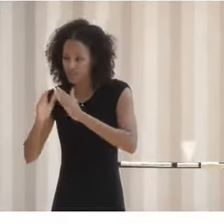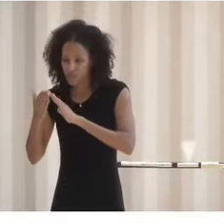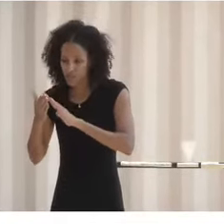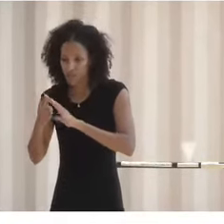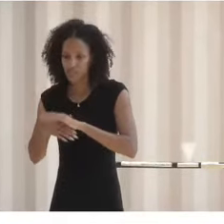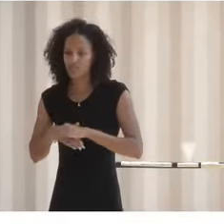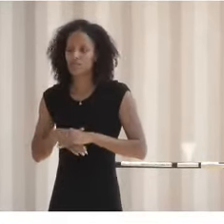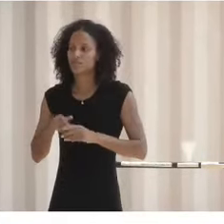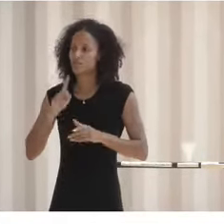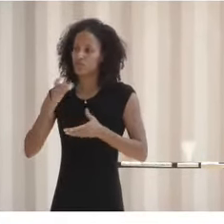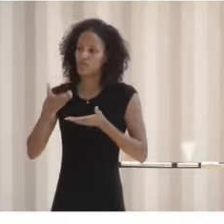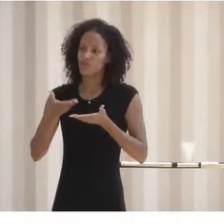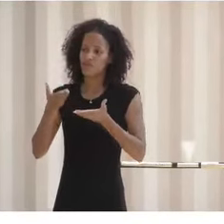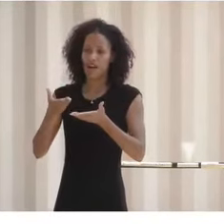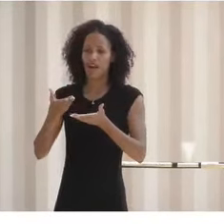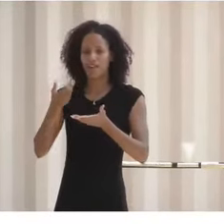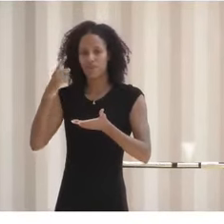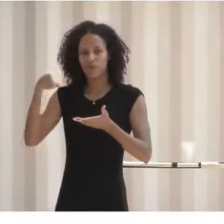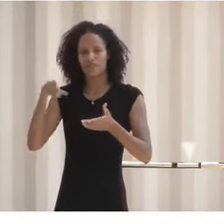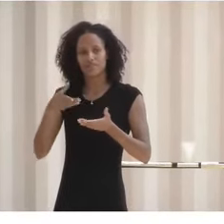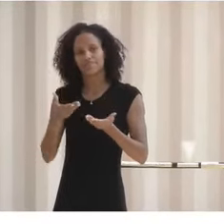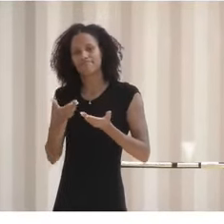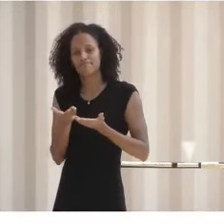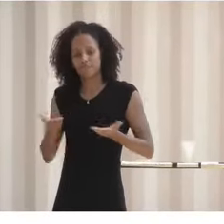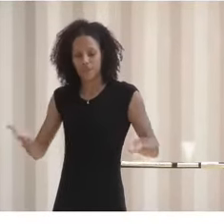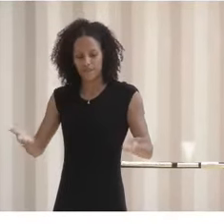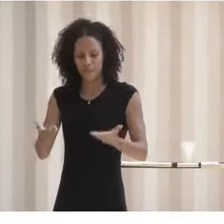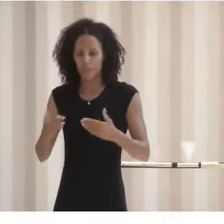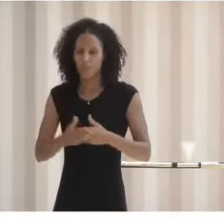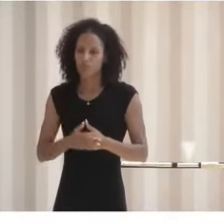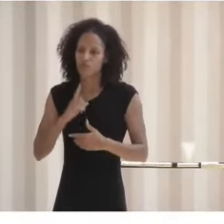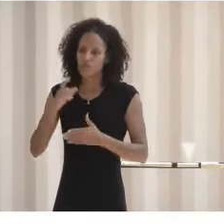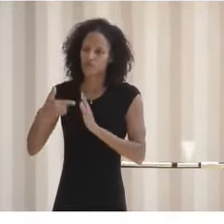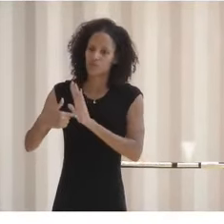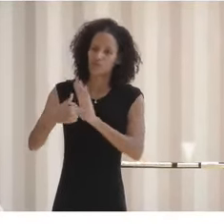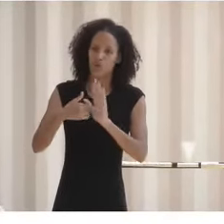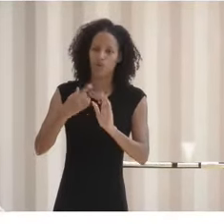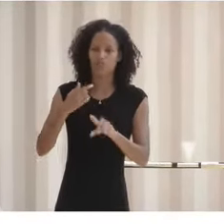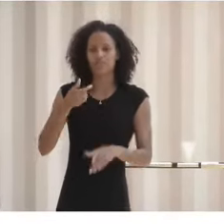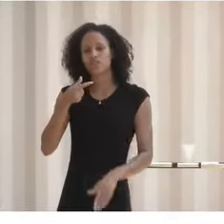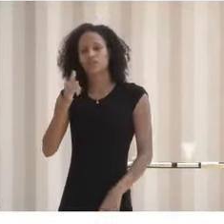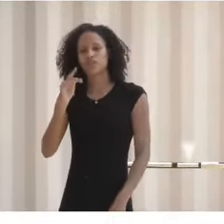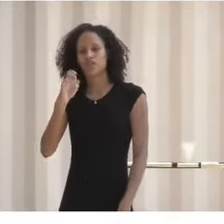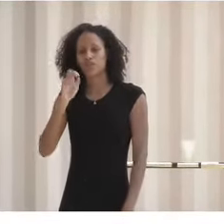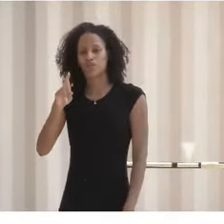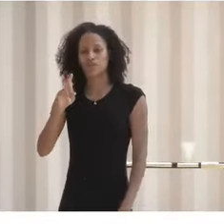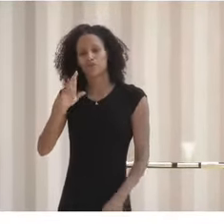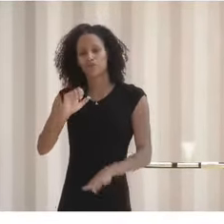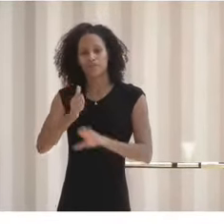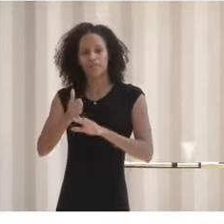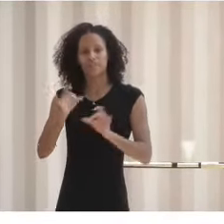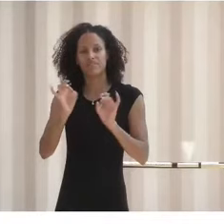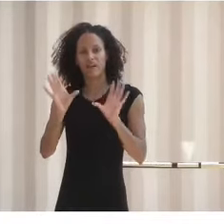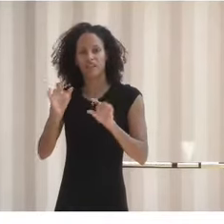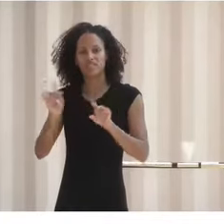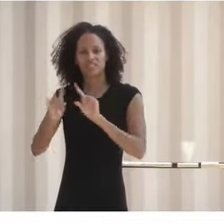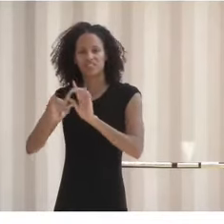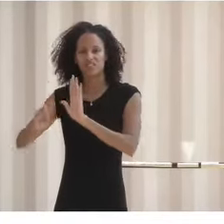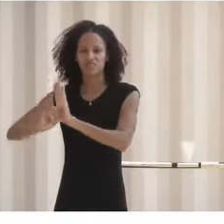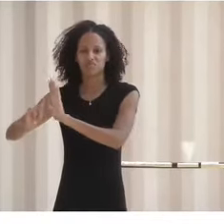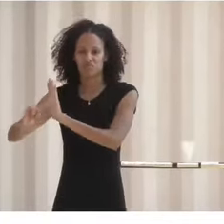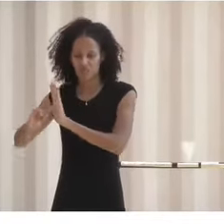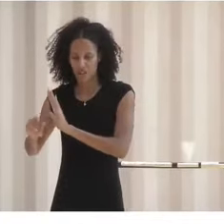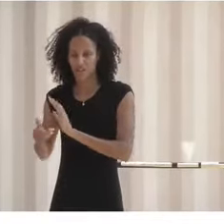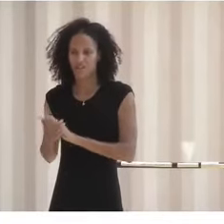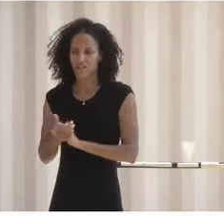development to provide a platform targeting men to address gender-based violence and other harmful norms.